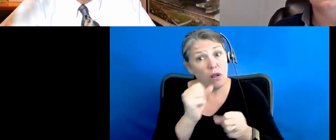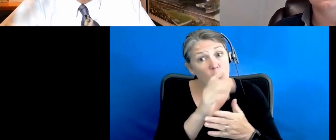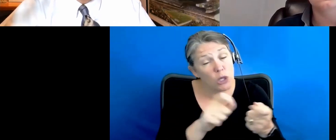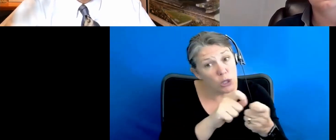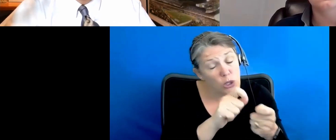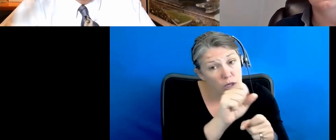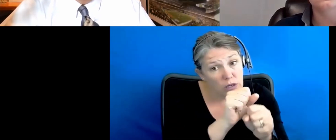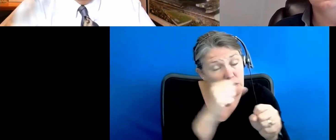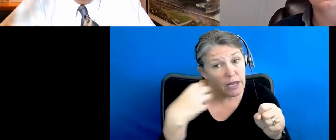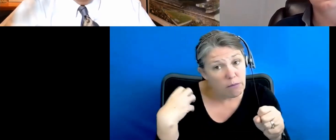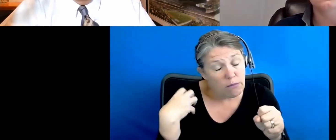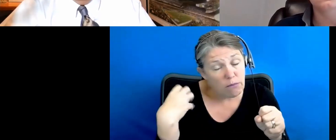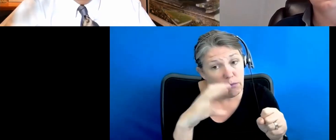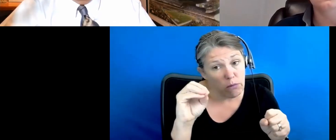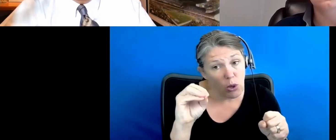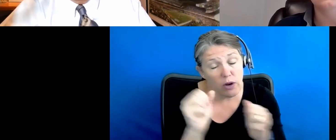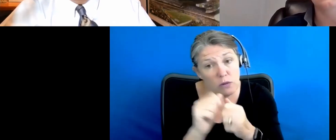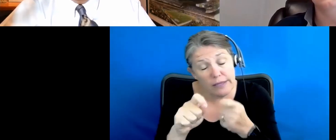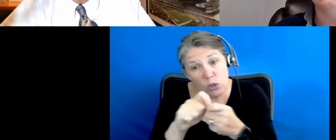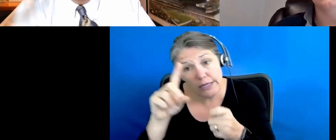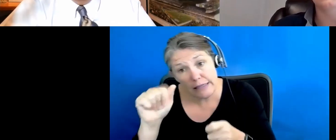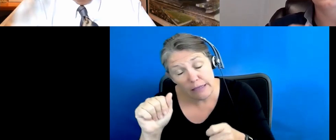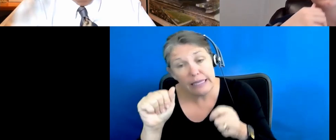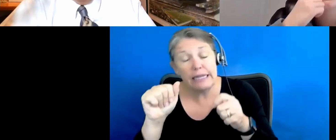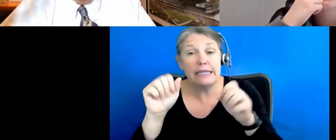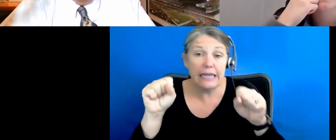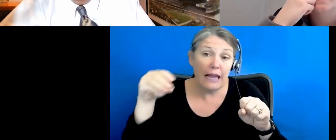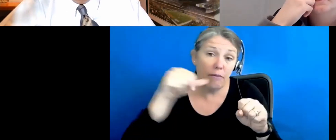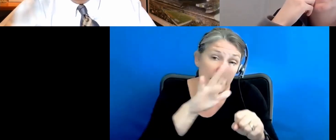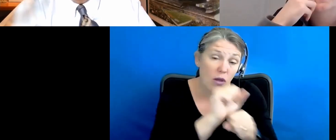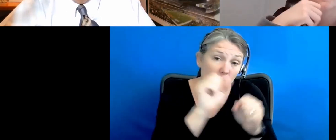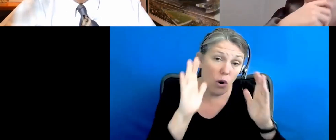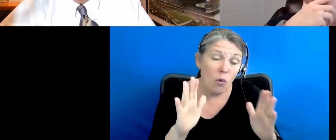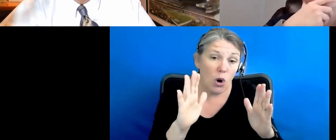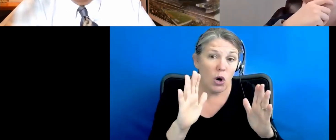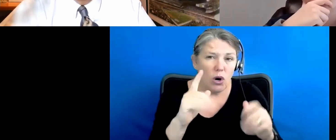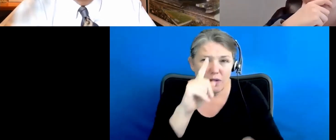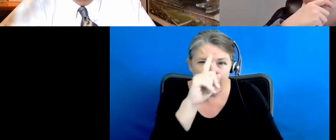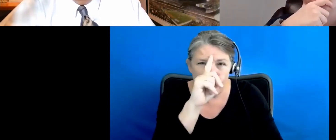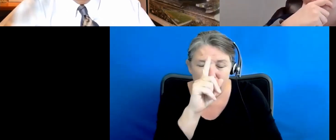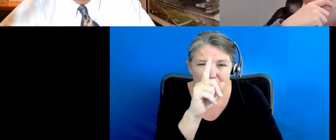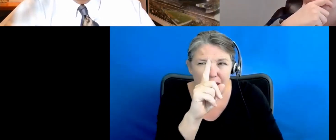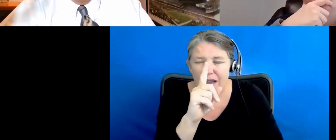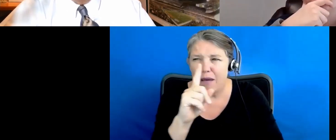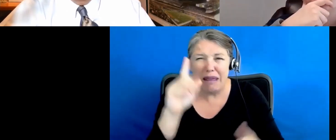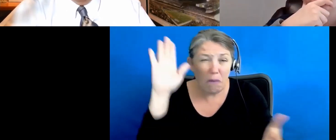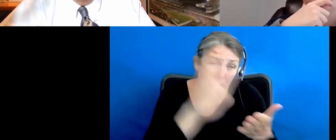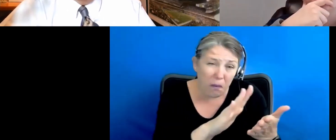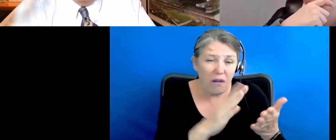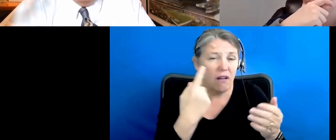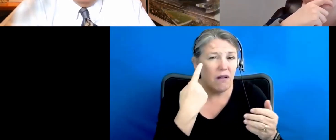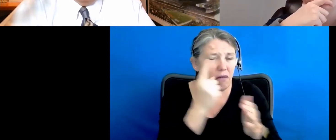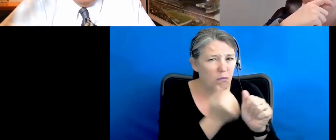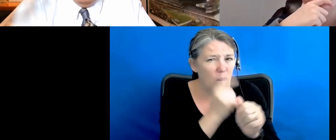with significant disabilities can pay their workers pennies to a dollar per hour. They